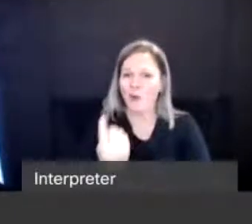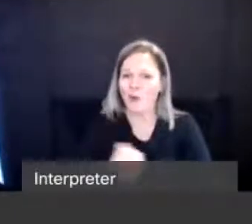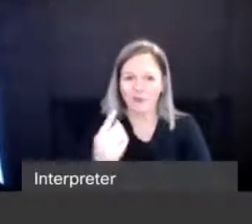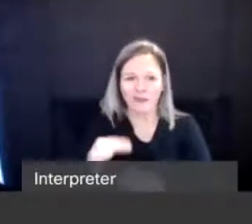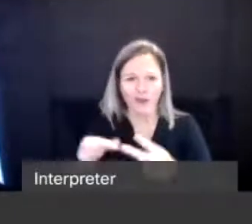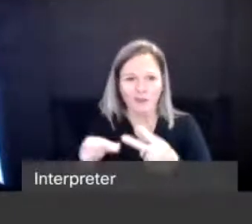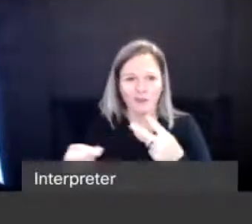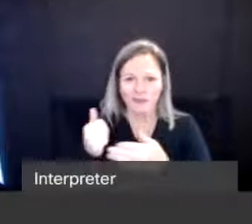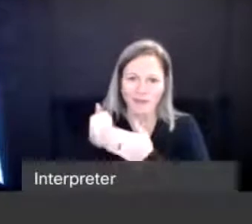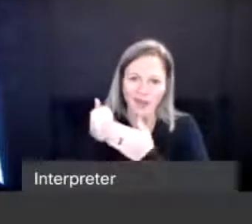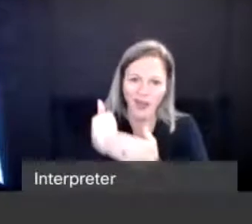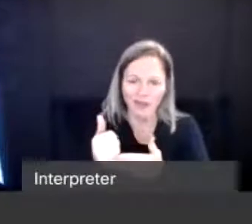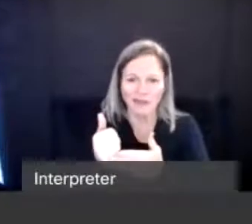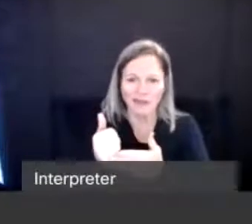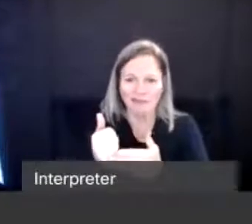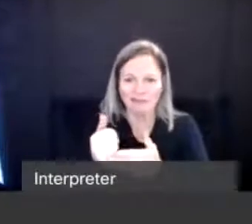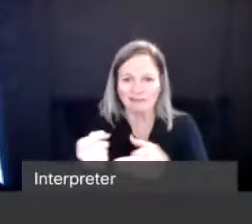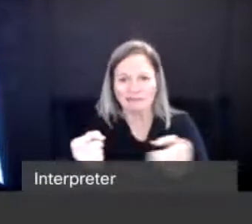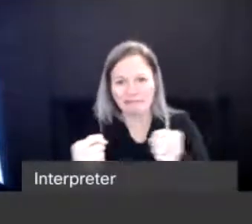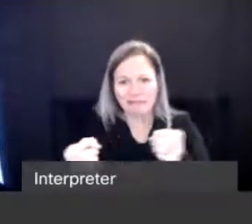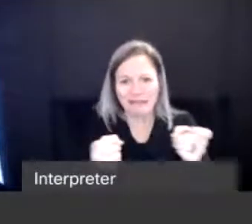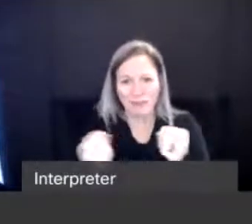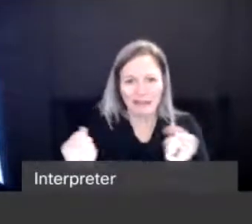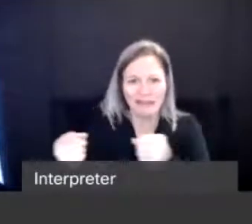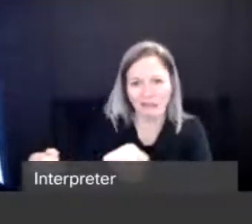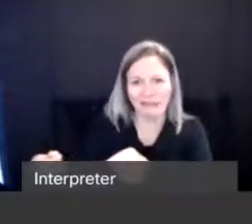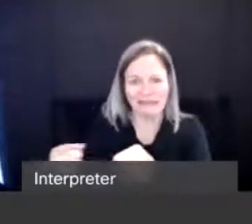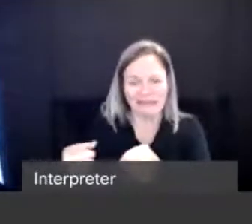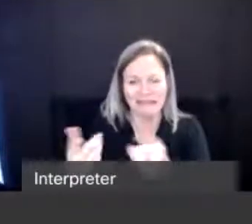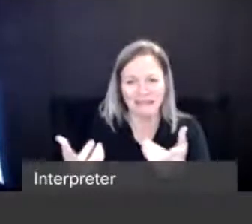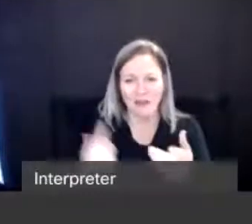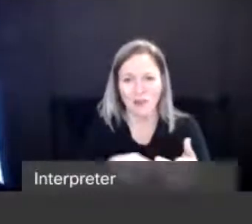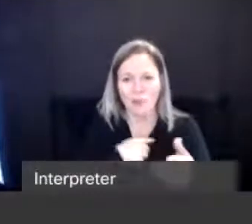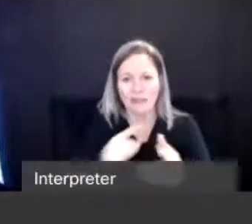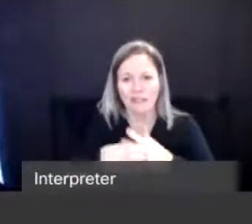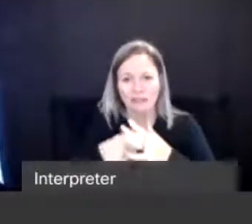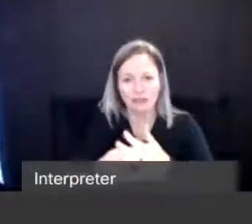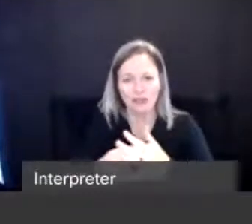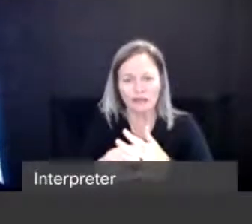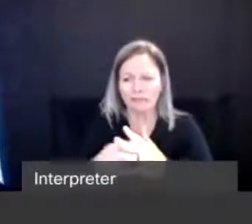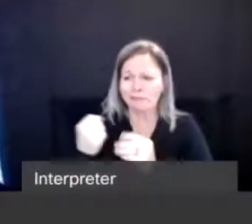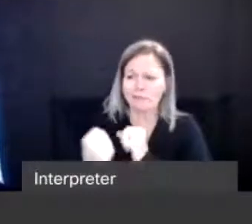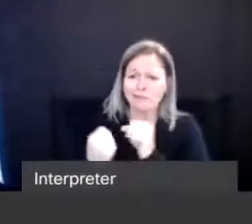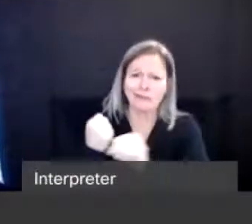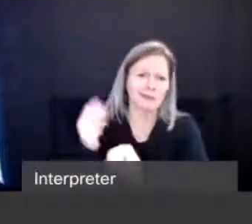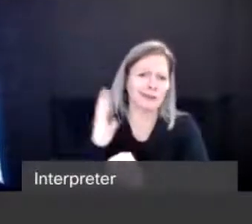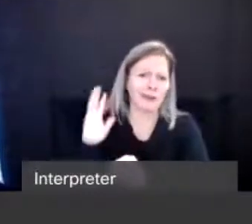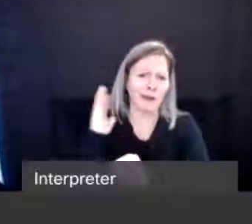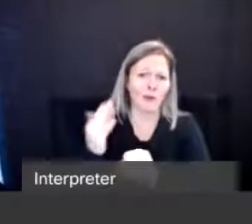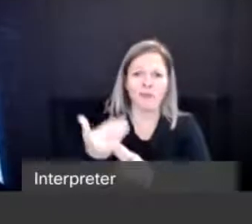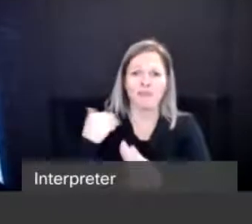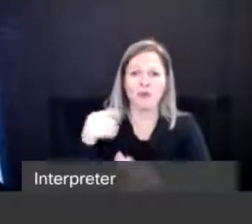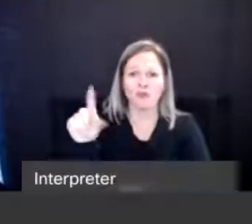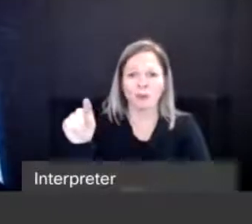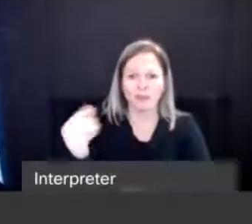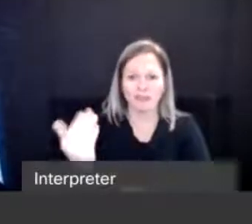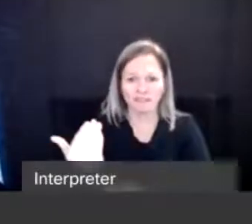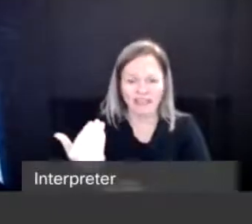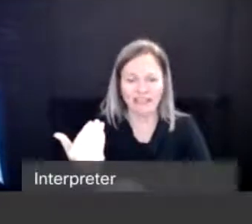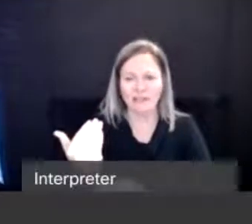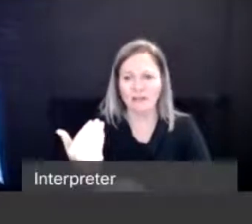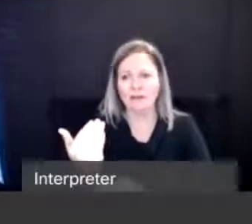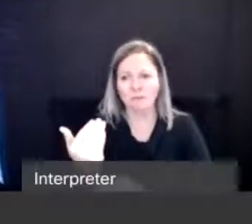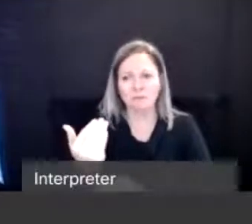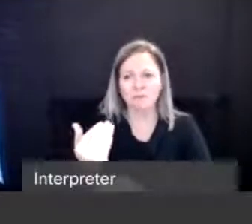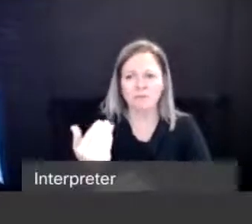help mitigate what's happening. And we started years ago, before 15, being about a